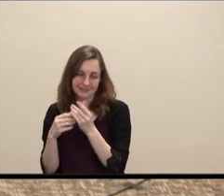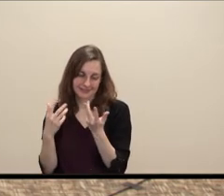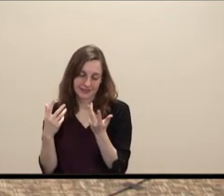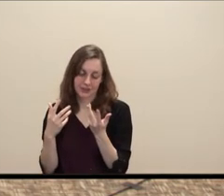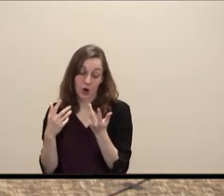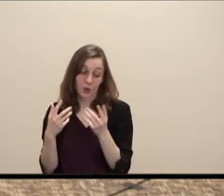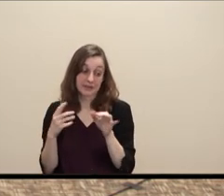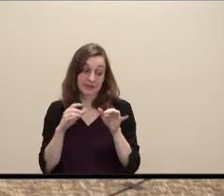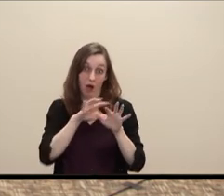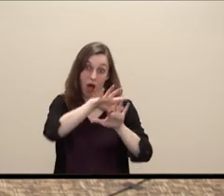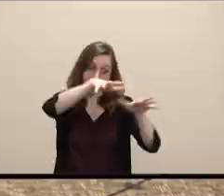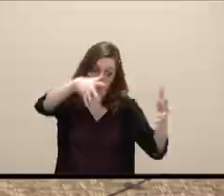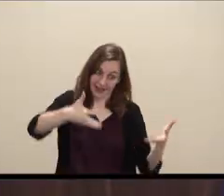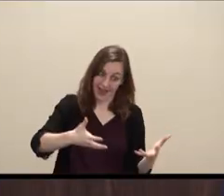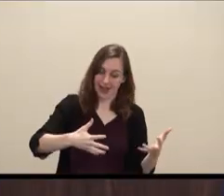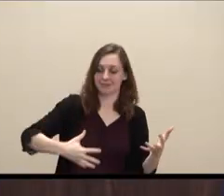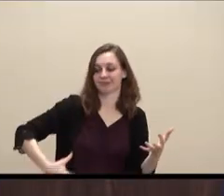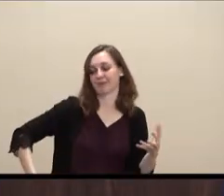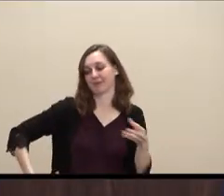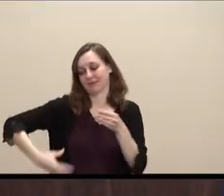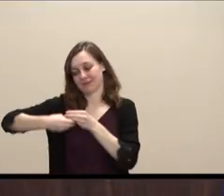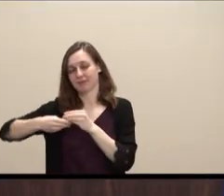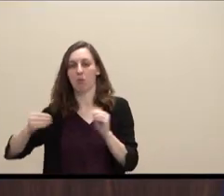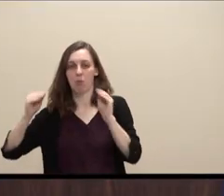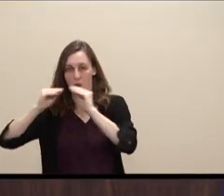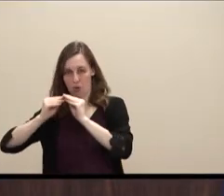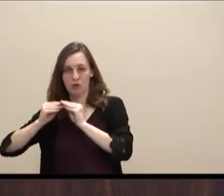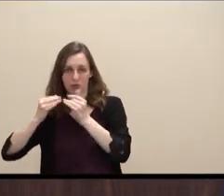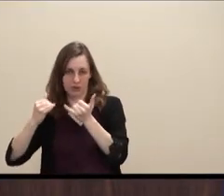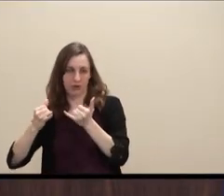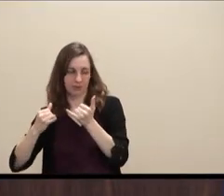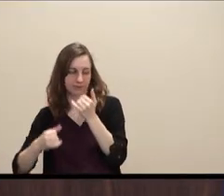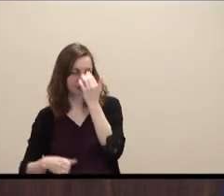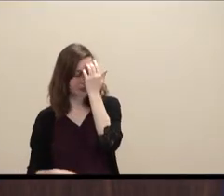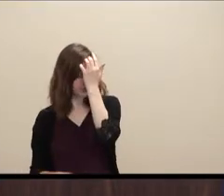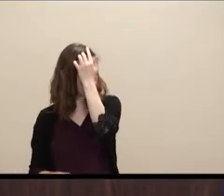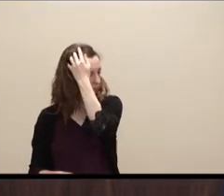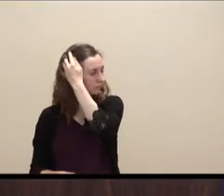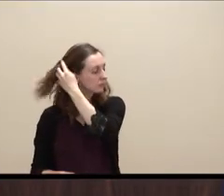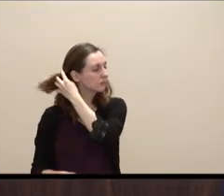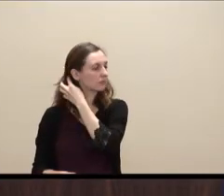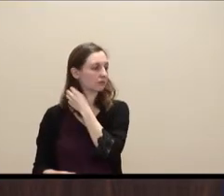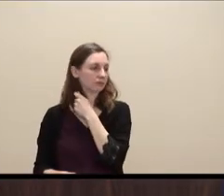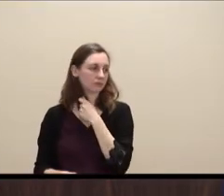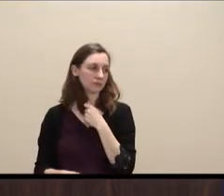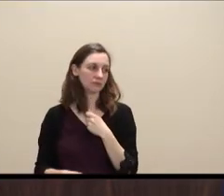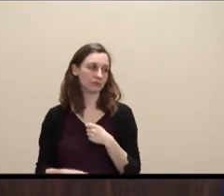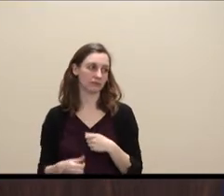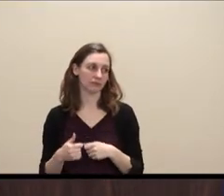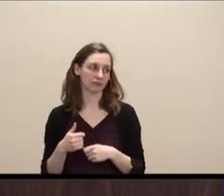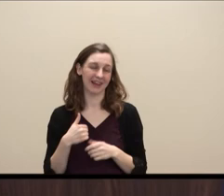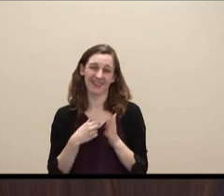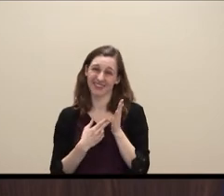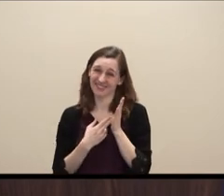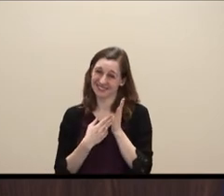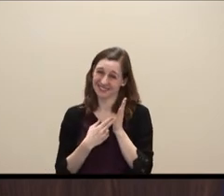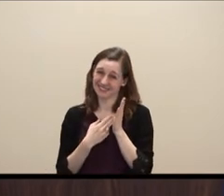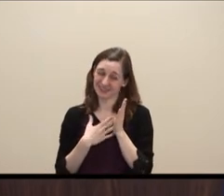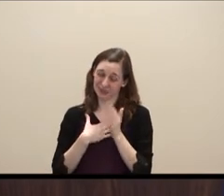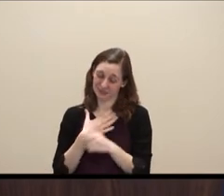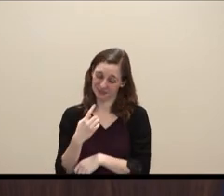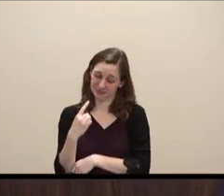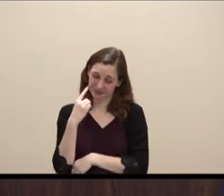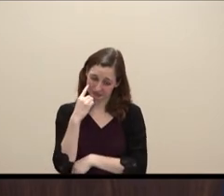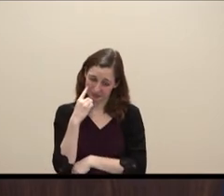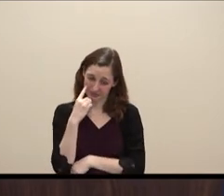think, Ms. Cordwick, to your point, not just rounding it up now, I almost think too, because we were talking about this earlier